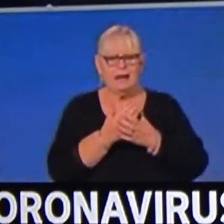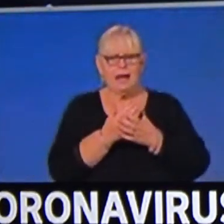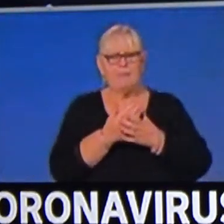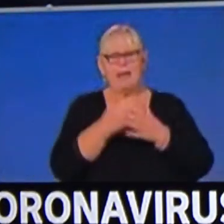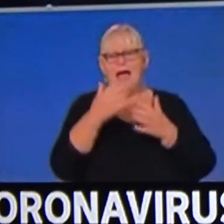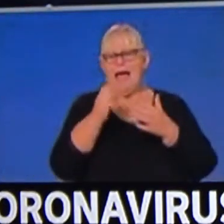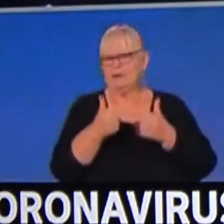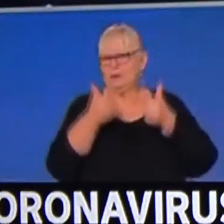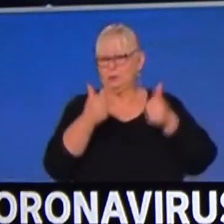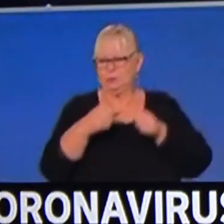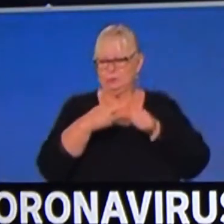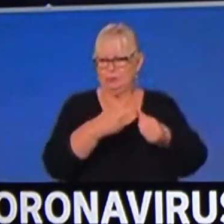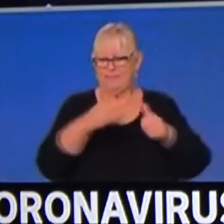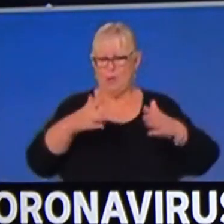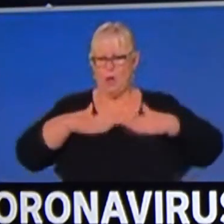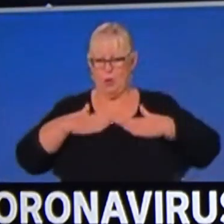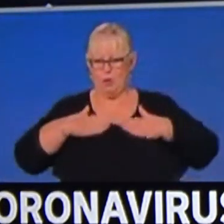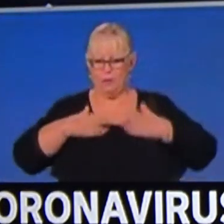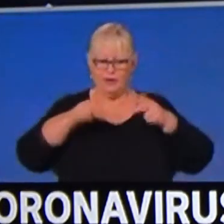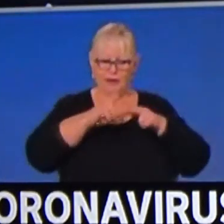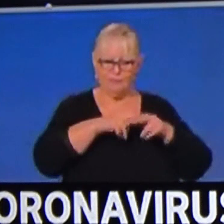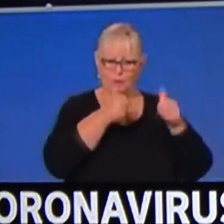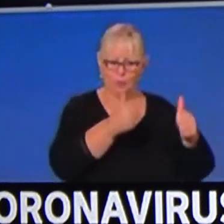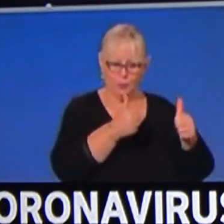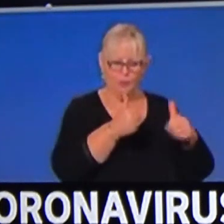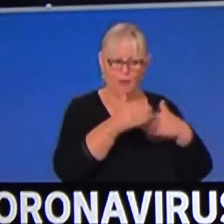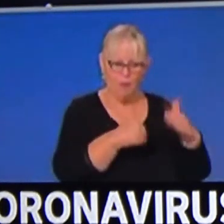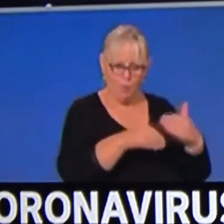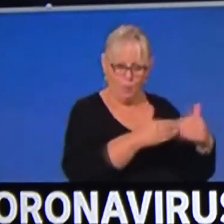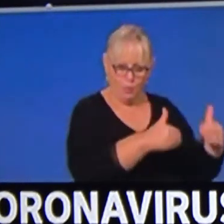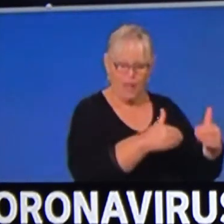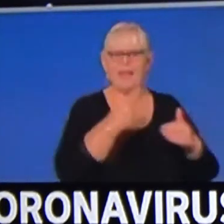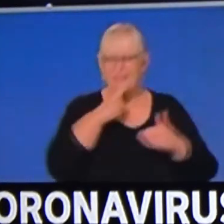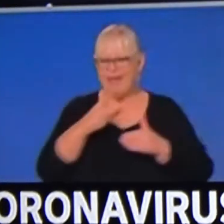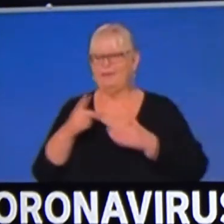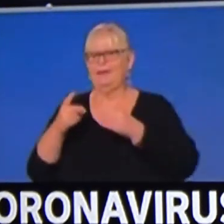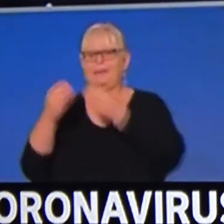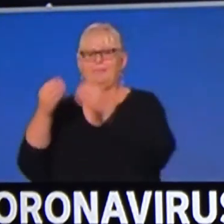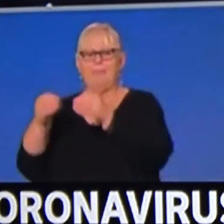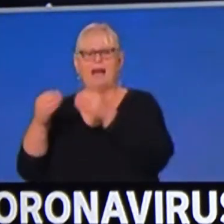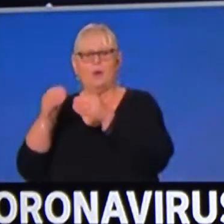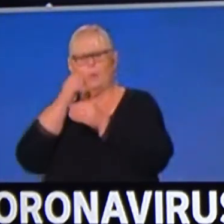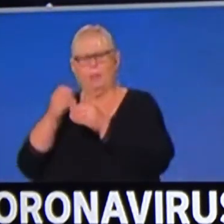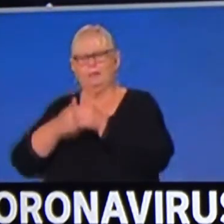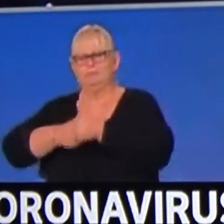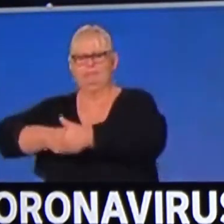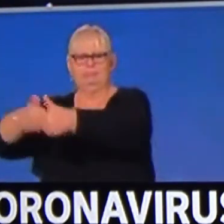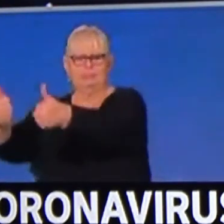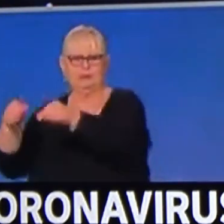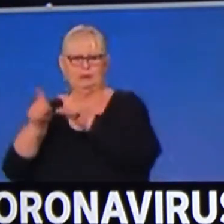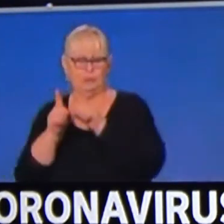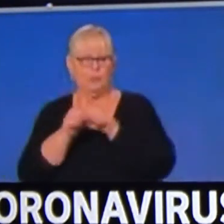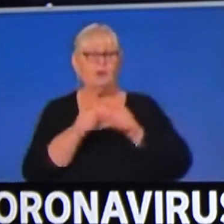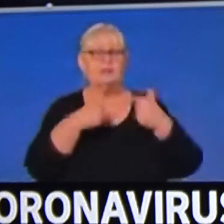health outcome, and Australia is well placed on that front, as well as being able to set out the forward economic